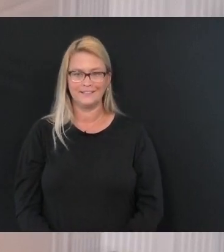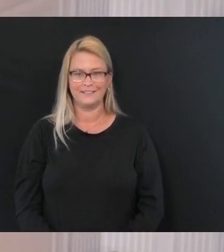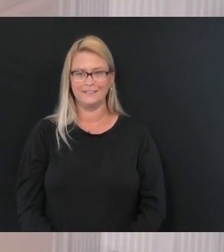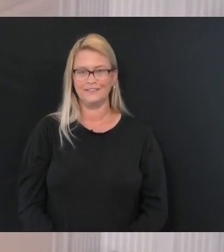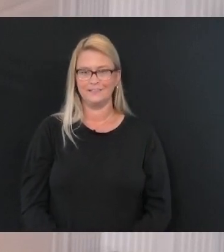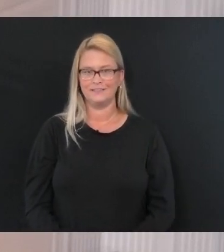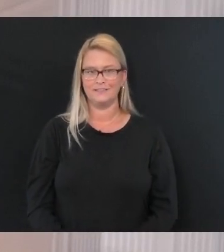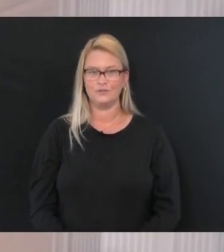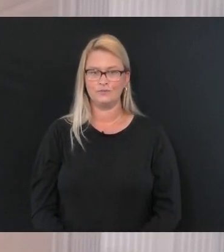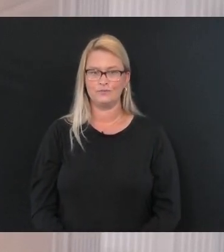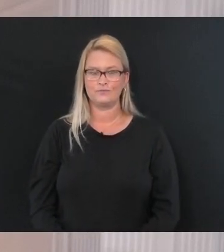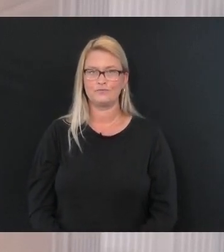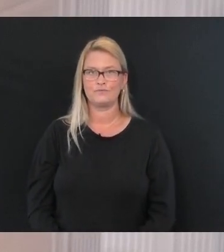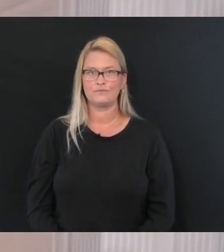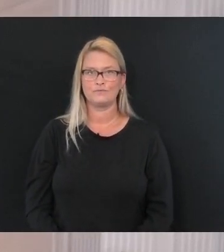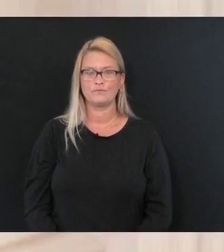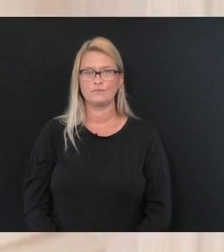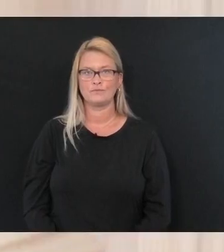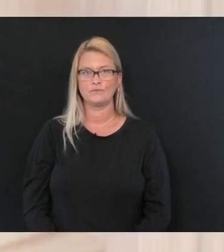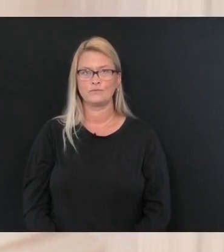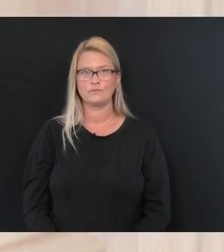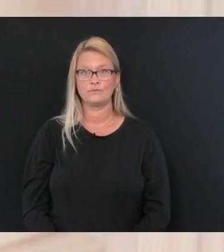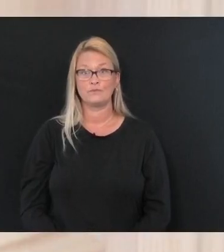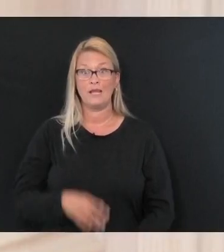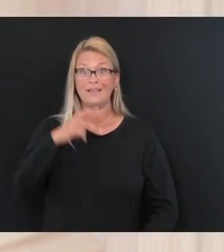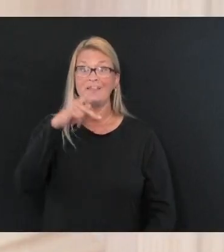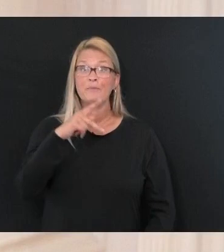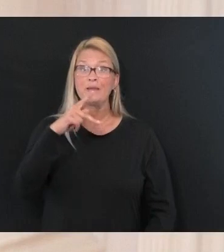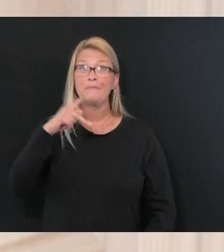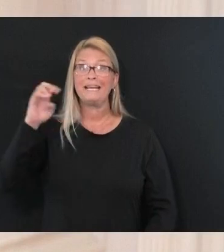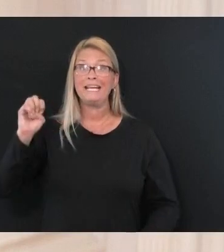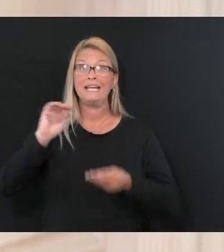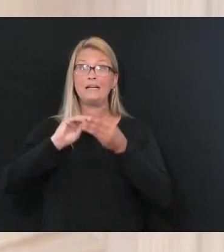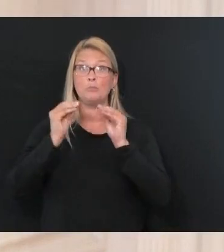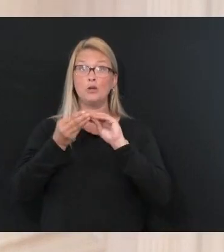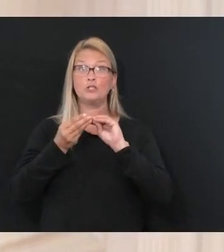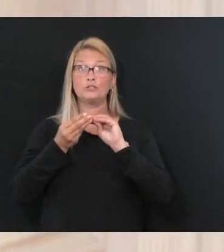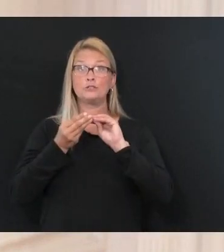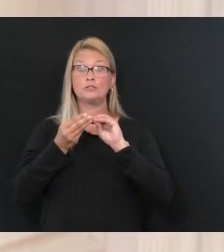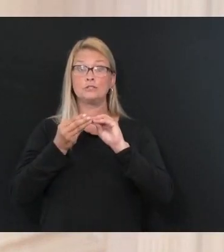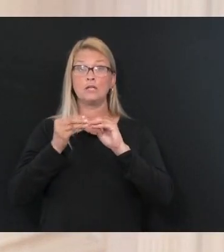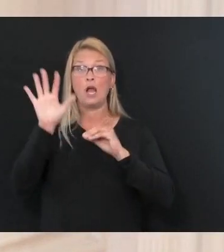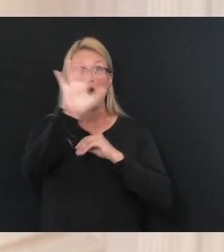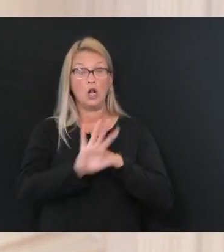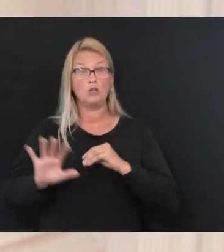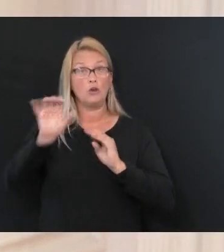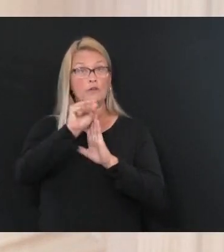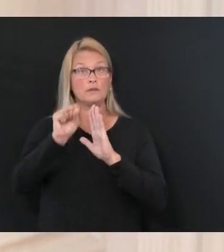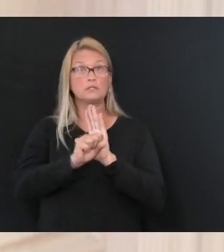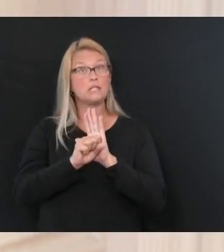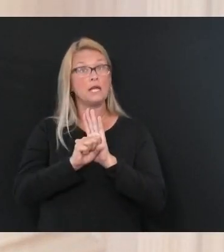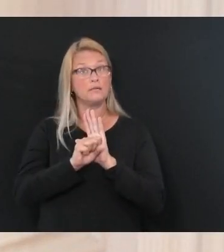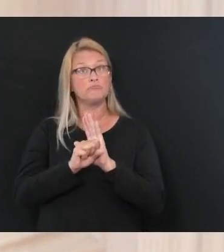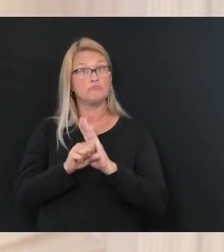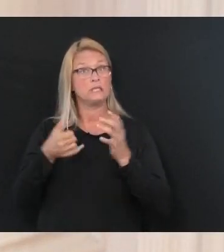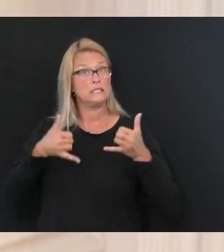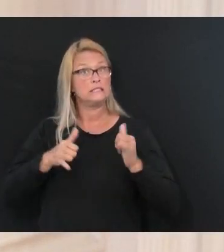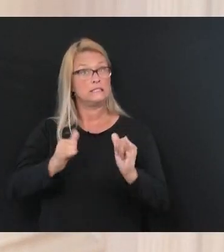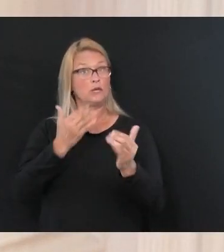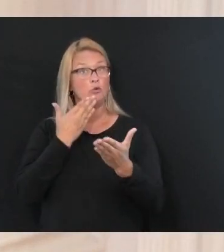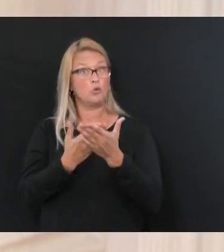highlight a couple of key points, our PPE levels in the state continue to be in a